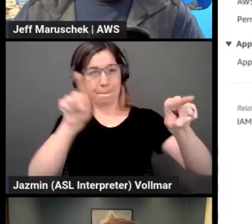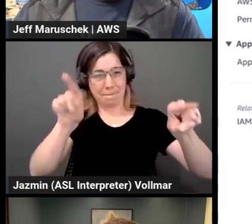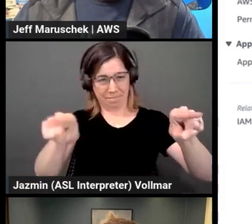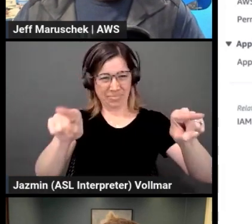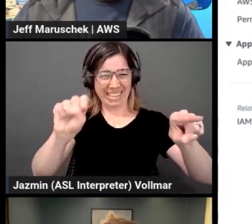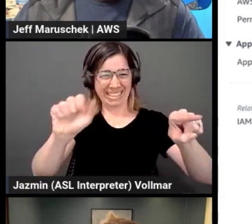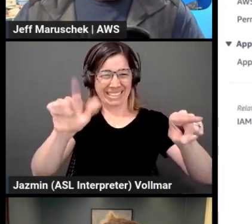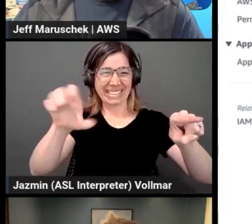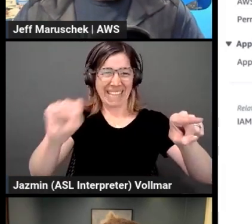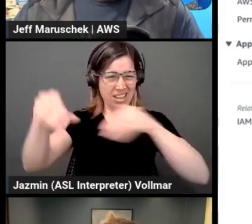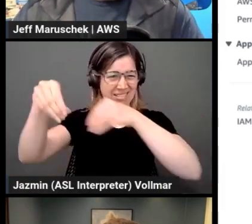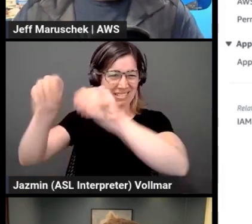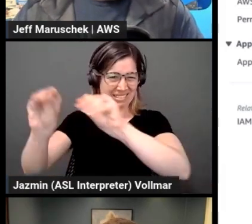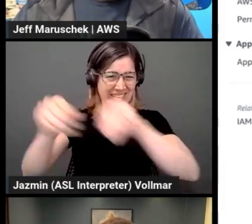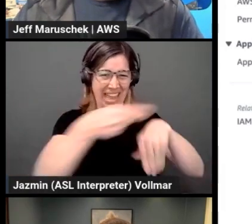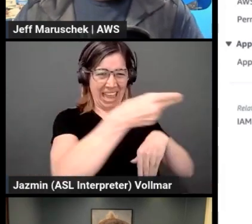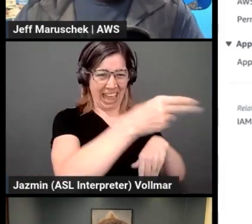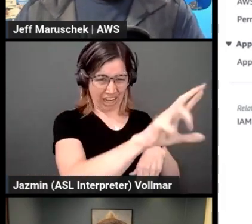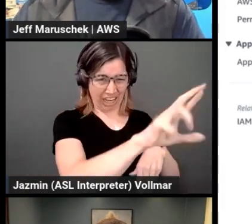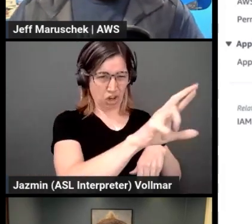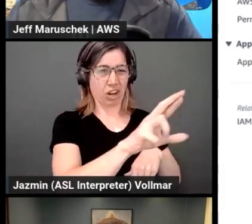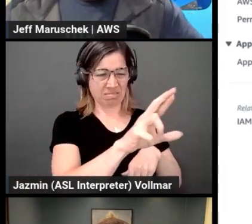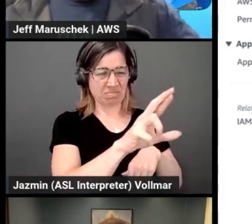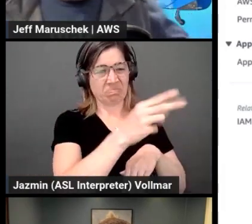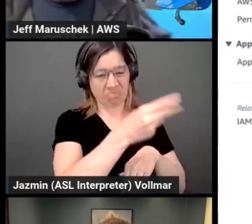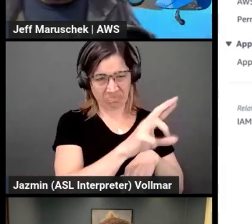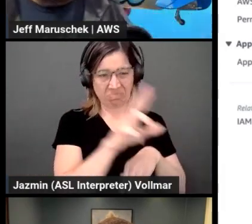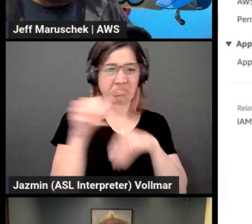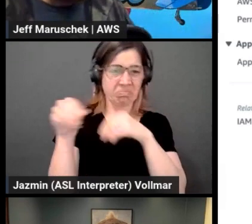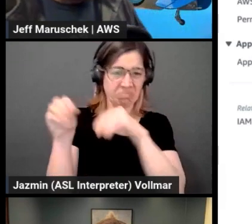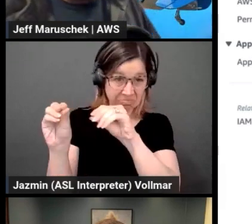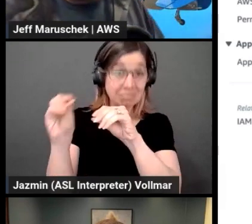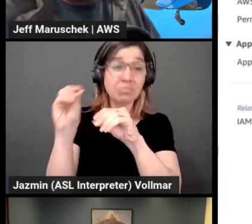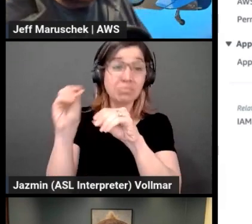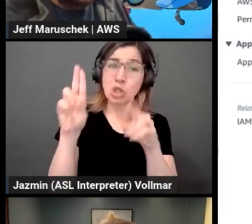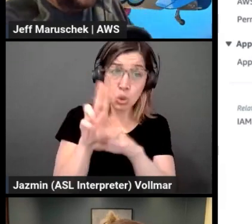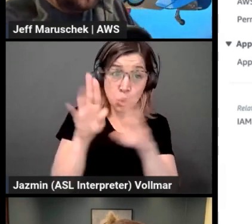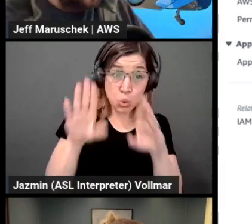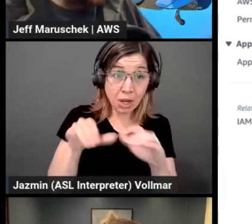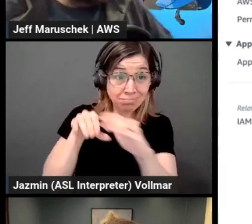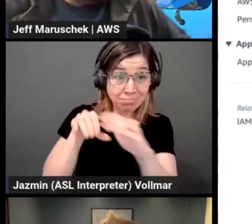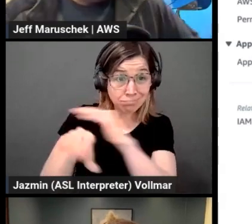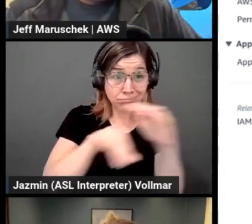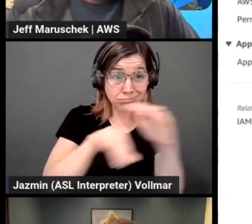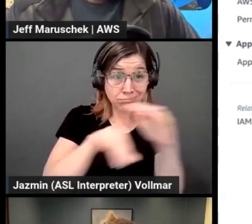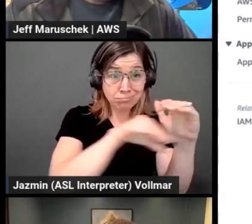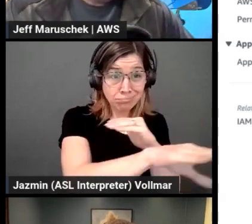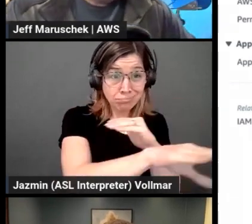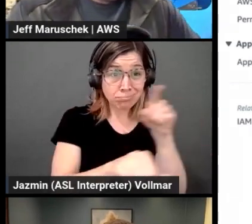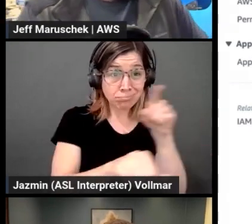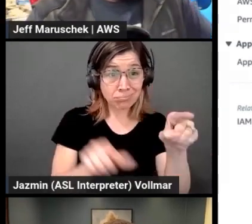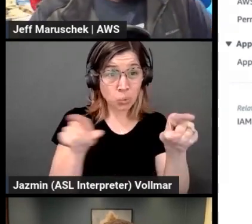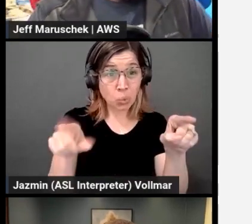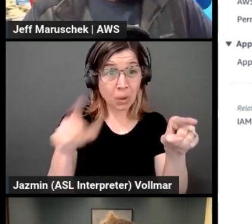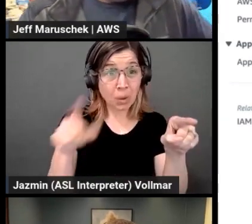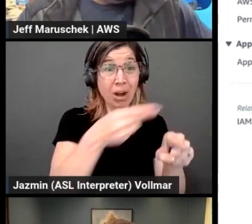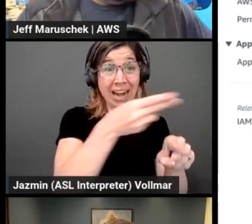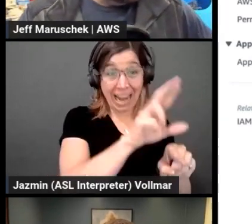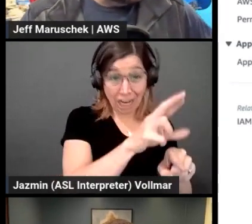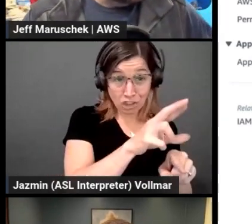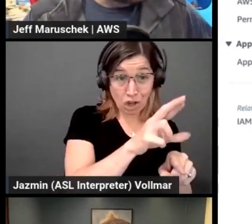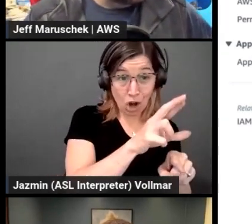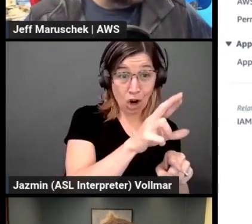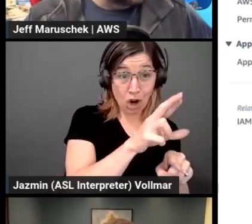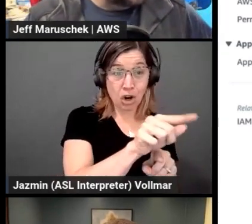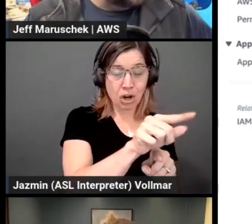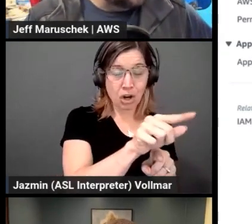application. In order for a user to be able to grant access to the application, for the HR application, you have to be